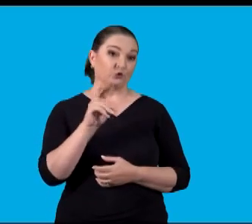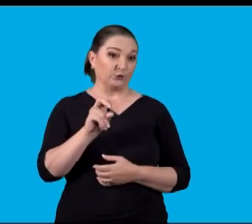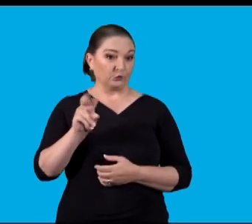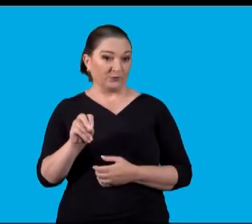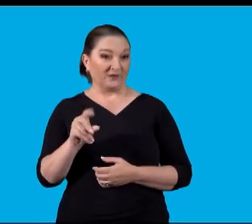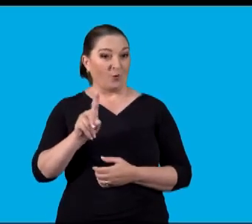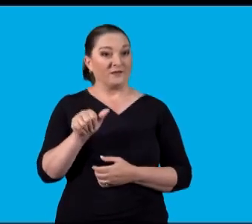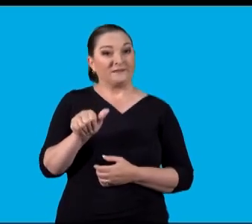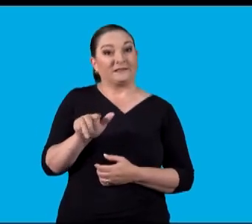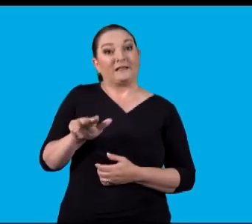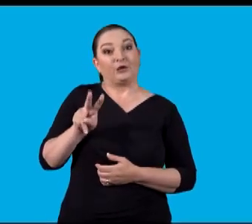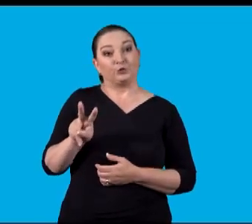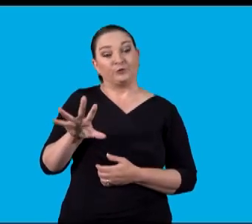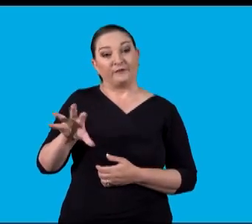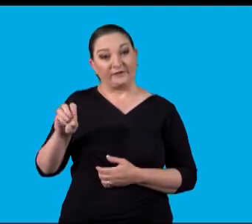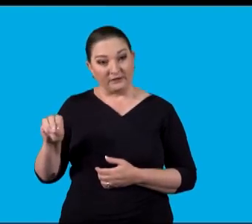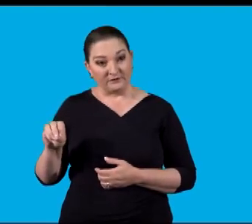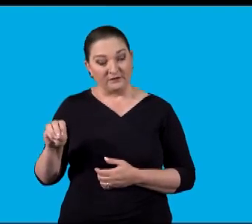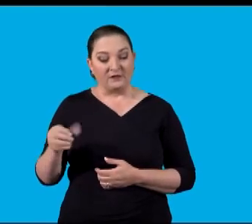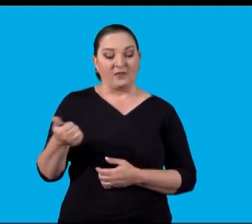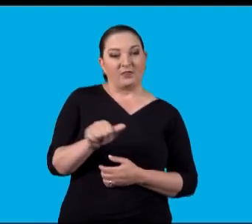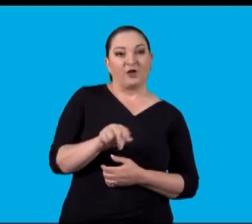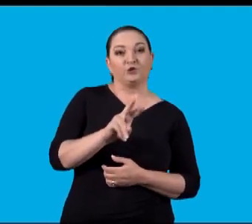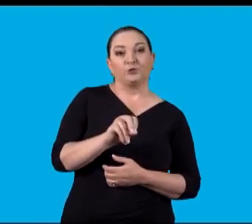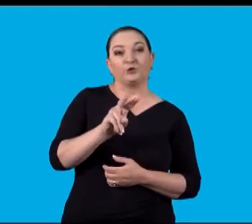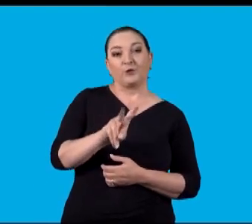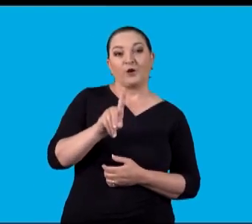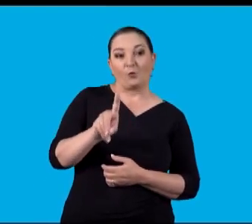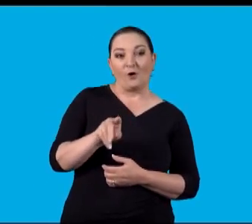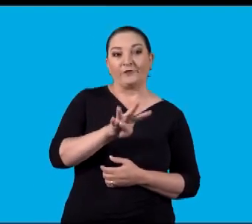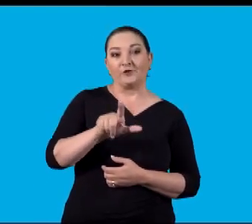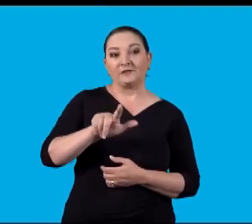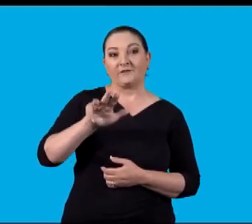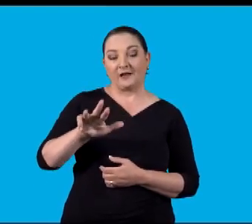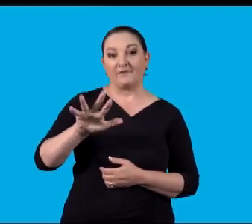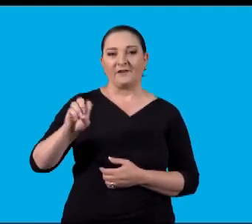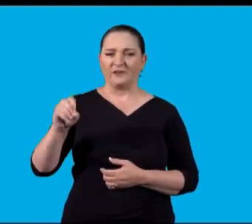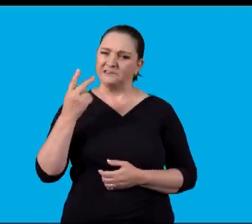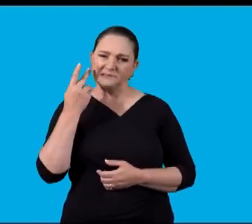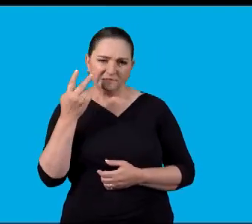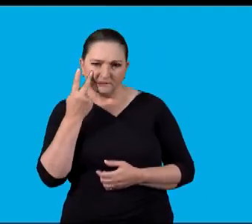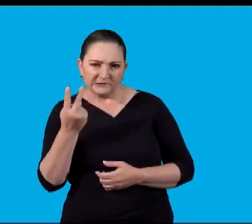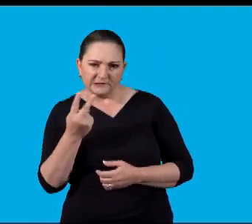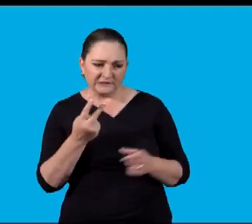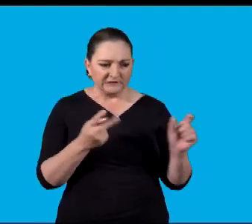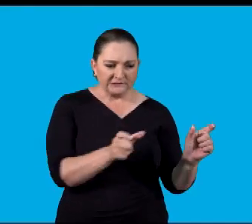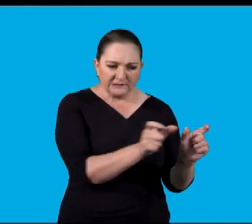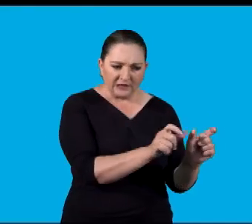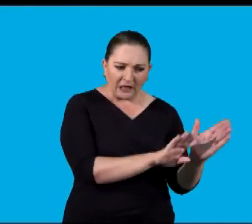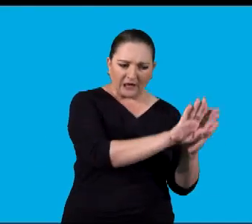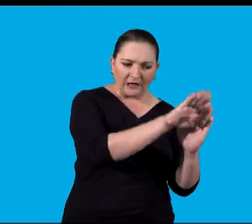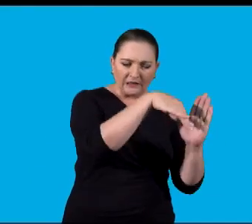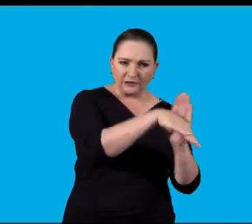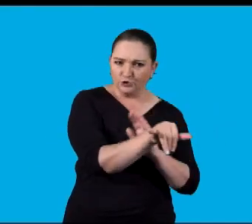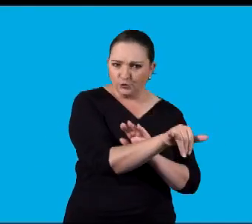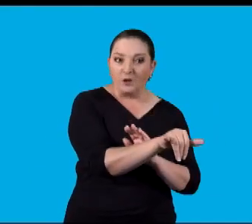it's 692,500, and then 2021, 479,500. Increase or decrease in this case? That is a